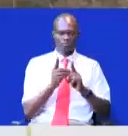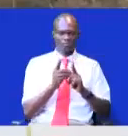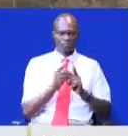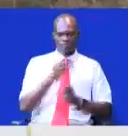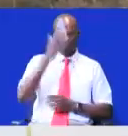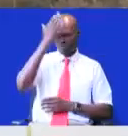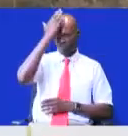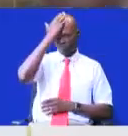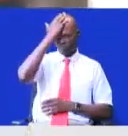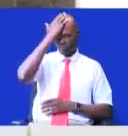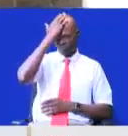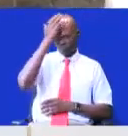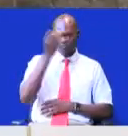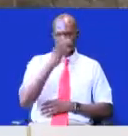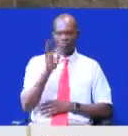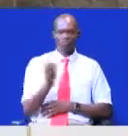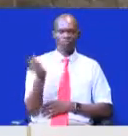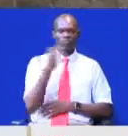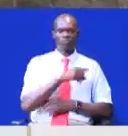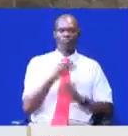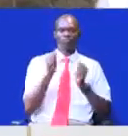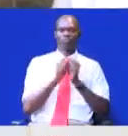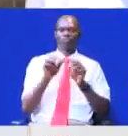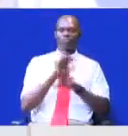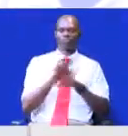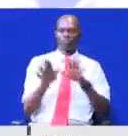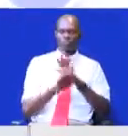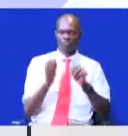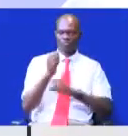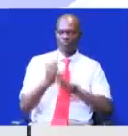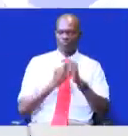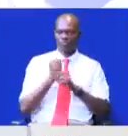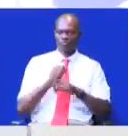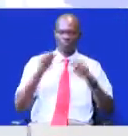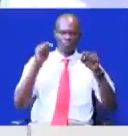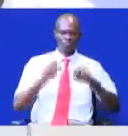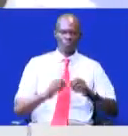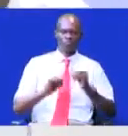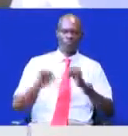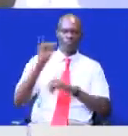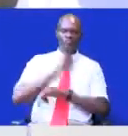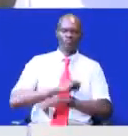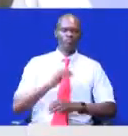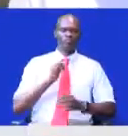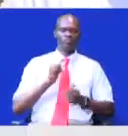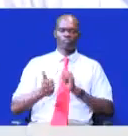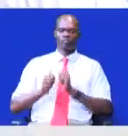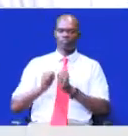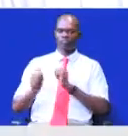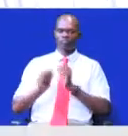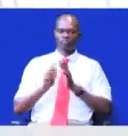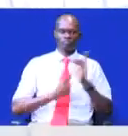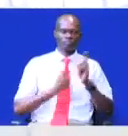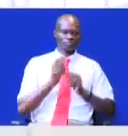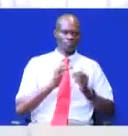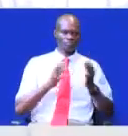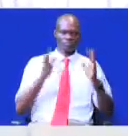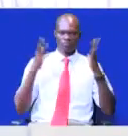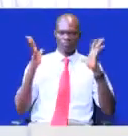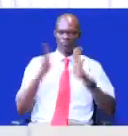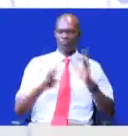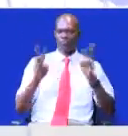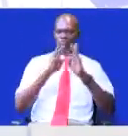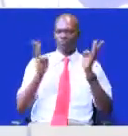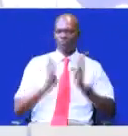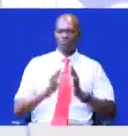Monday of October every year. This is an international event. It is celebrated worldwide, and